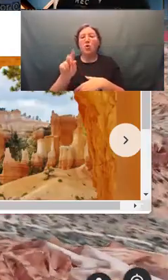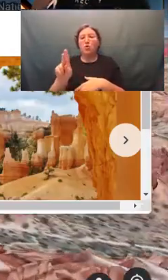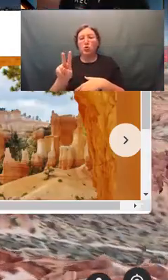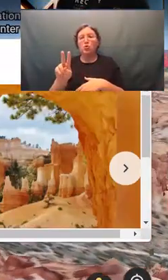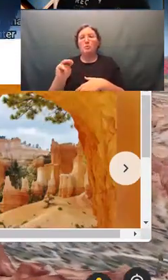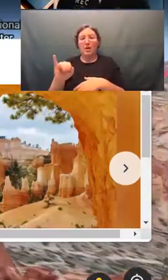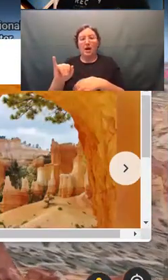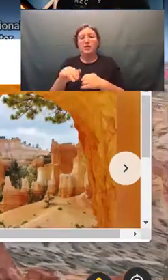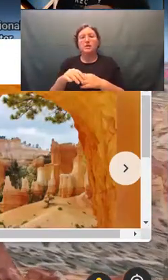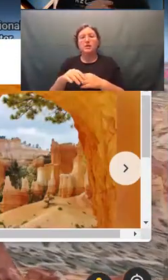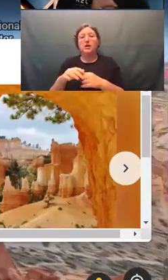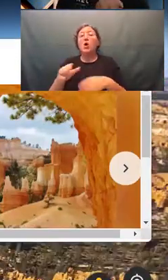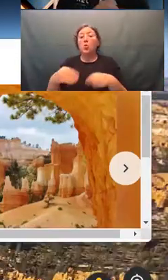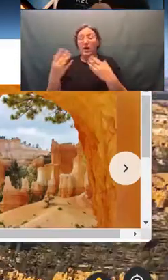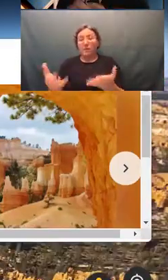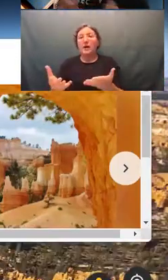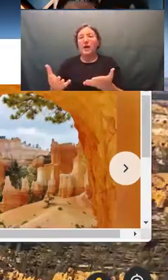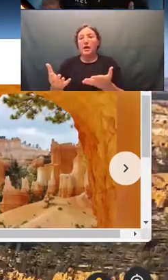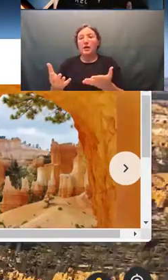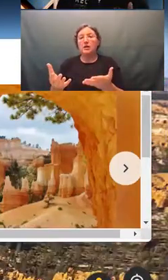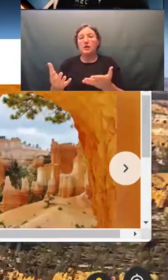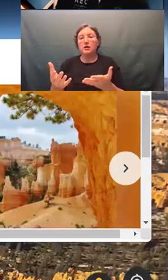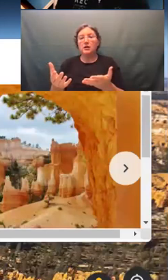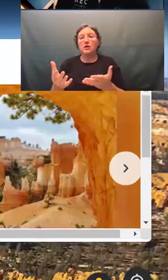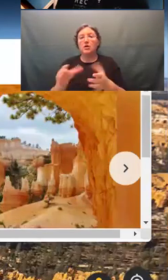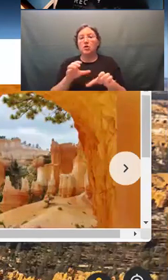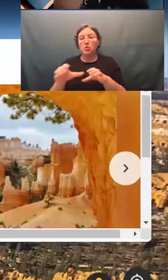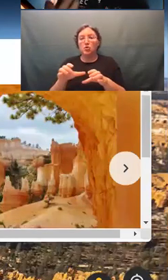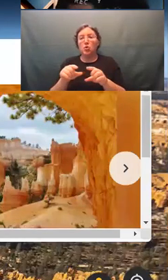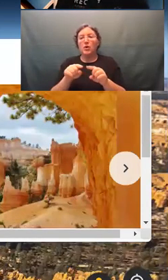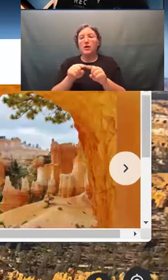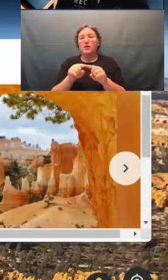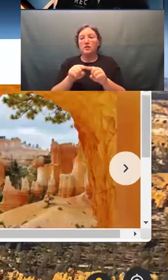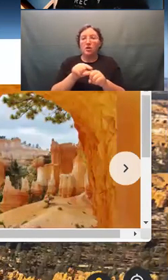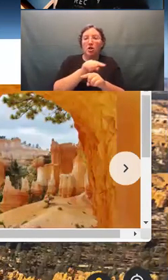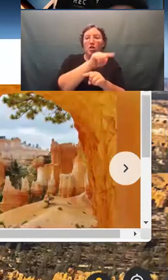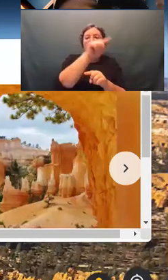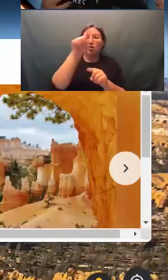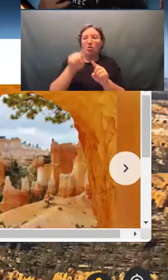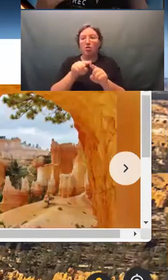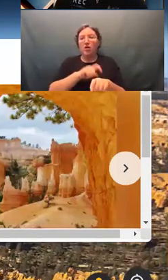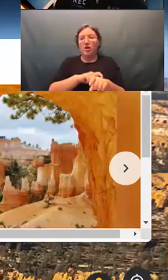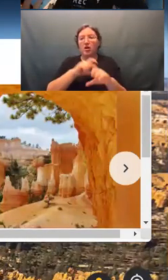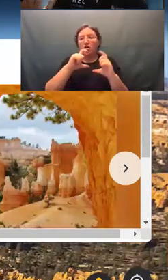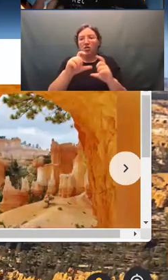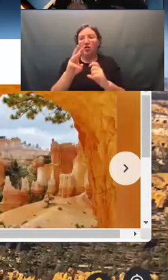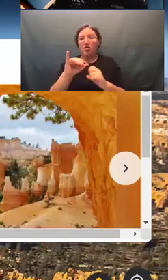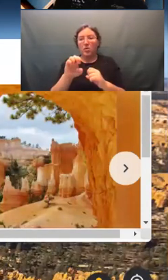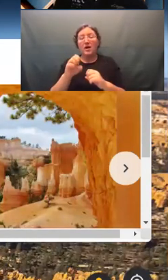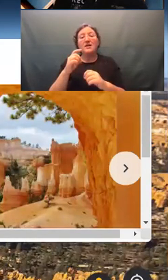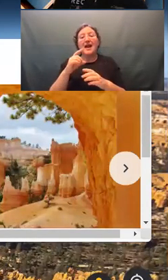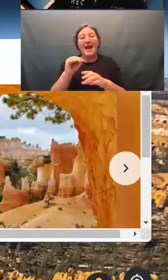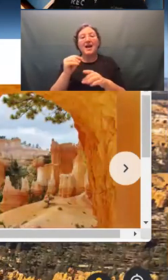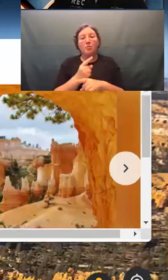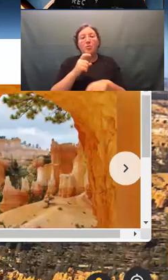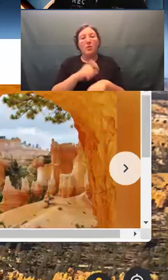It's recommended that you do the loop trail clockwise and just making sure that you're going at the appropriate times of day, as it can get pretty